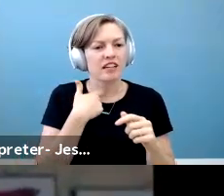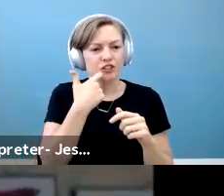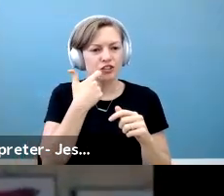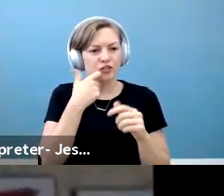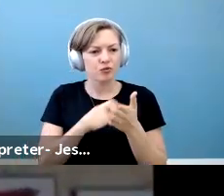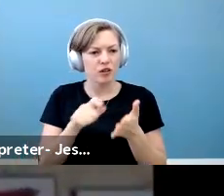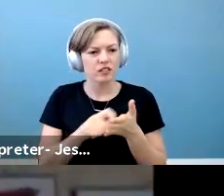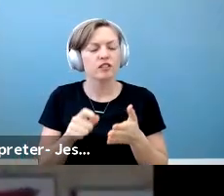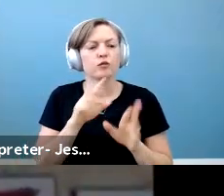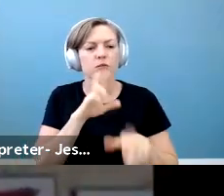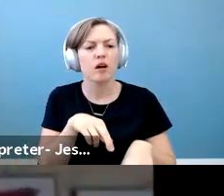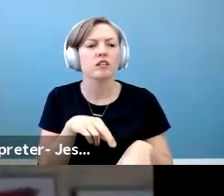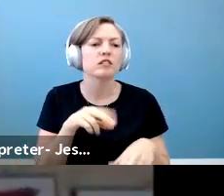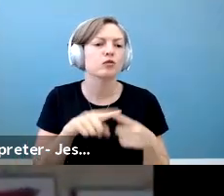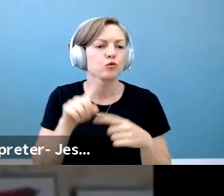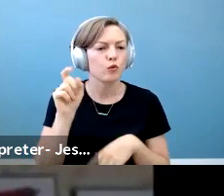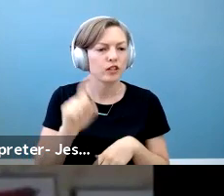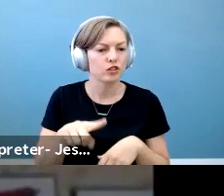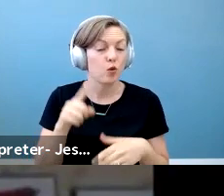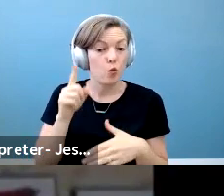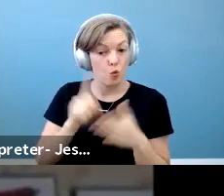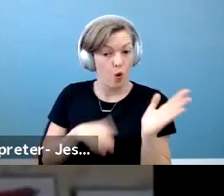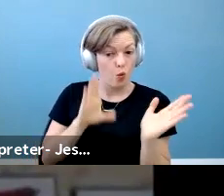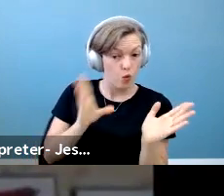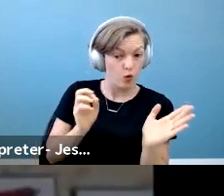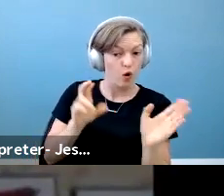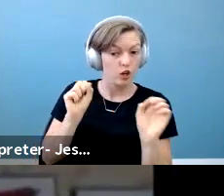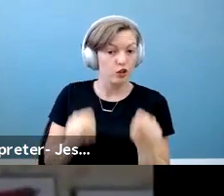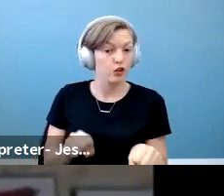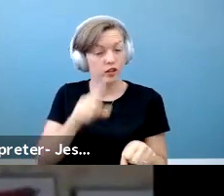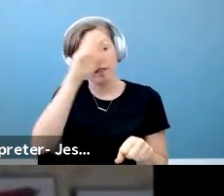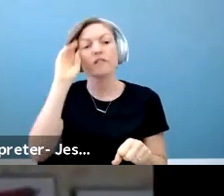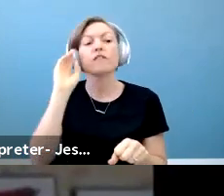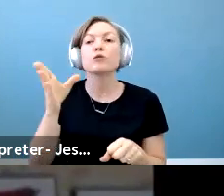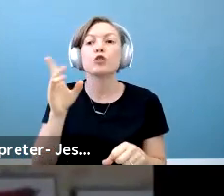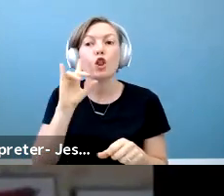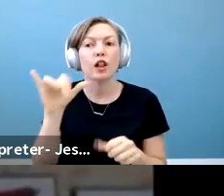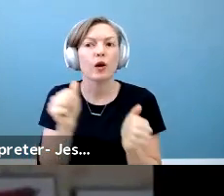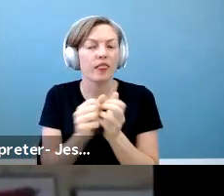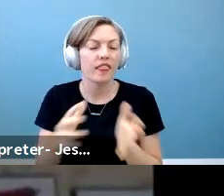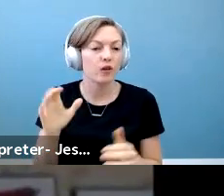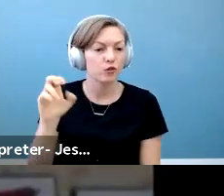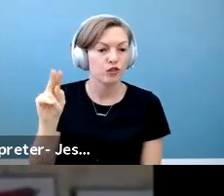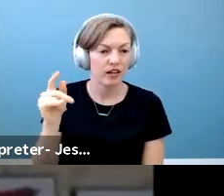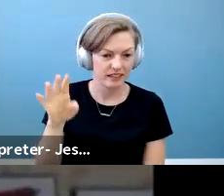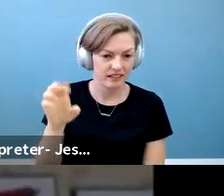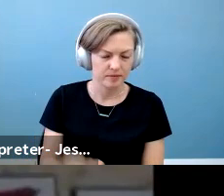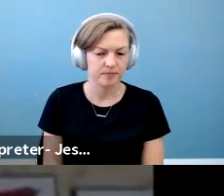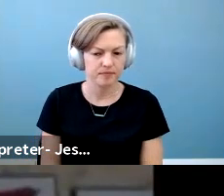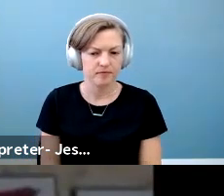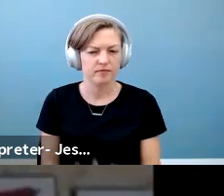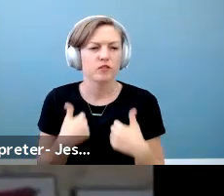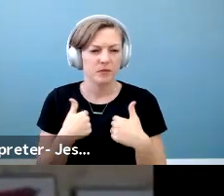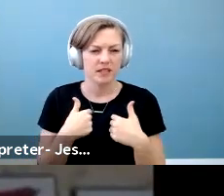in response to the question, what would or could a future look like without eugenics? For me, the story